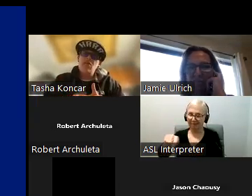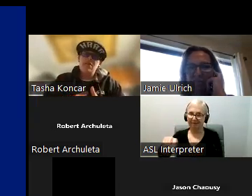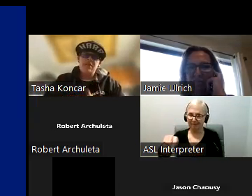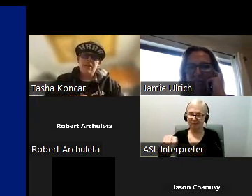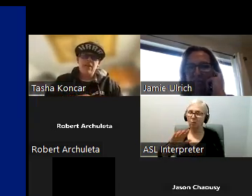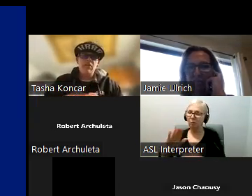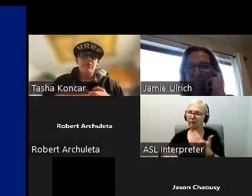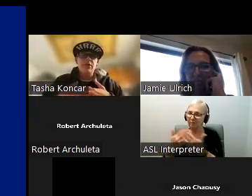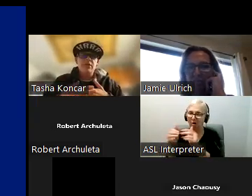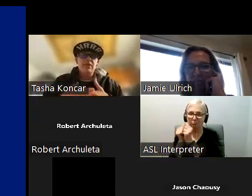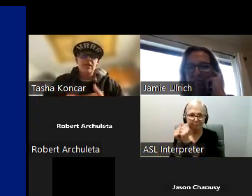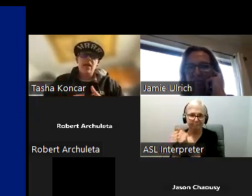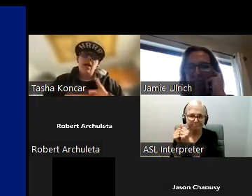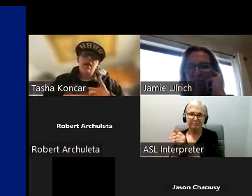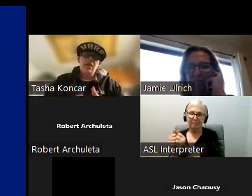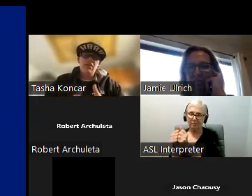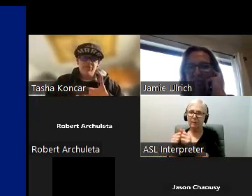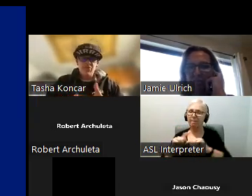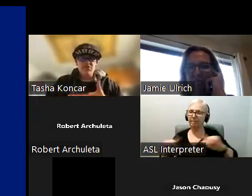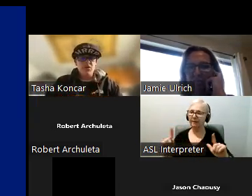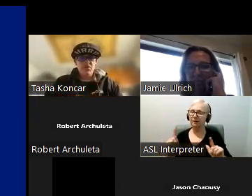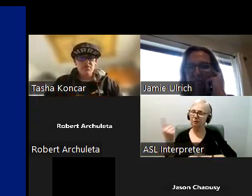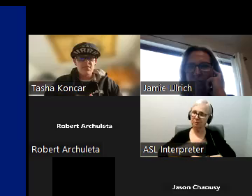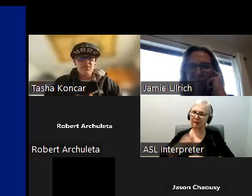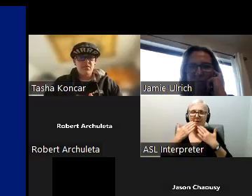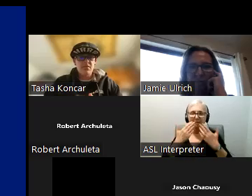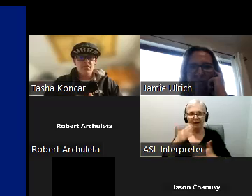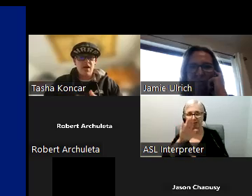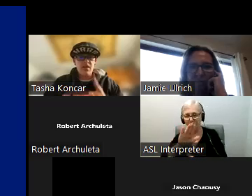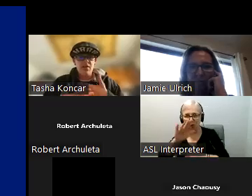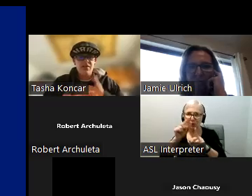we've all stuck together, but today, thank you for those words.